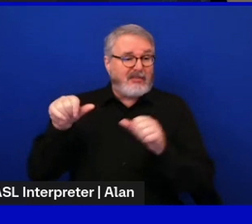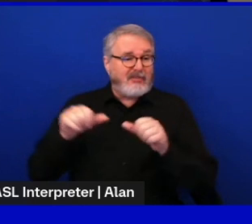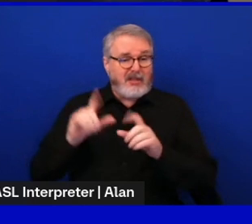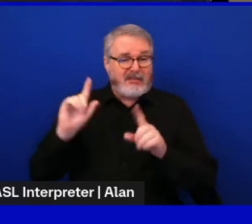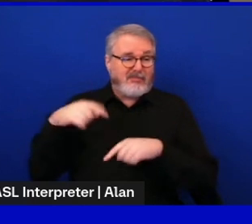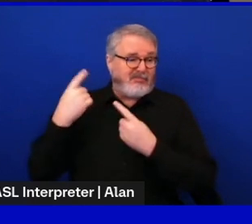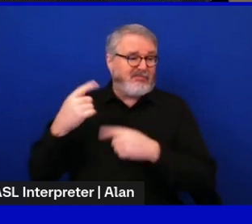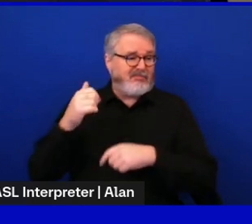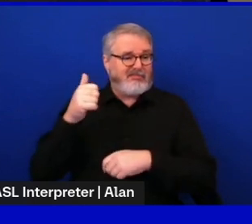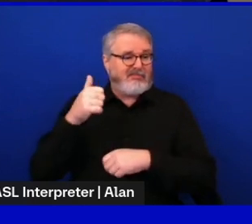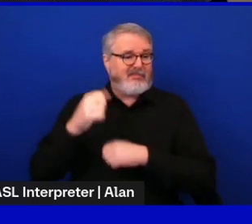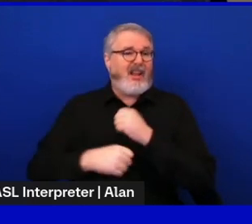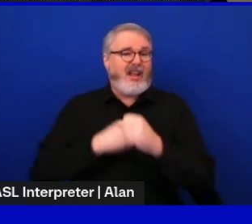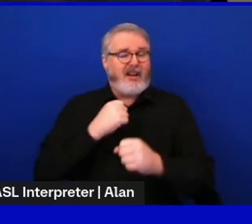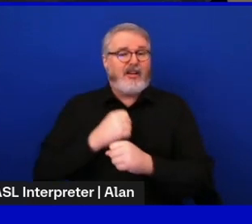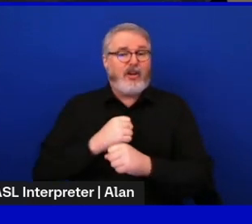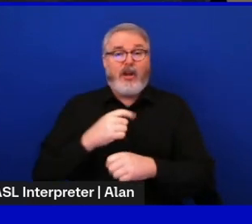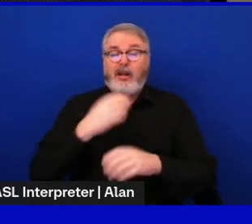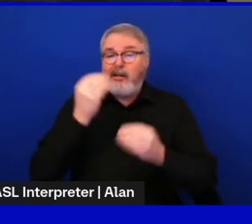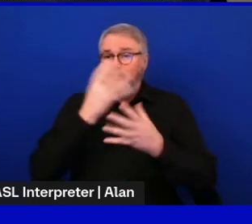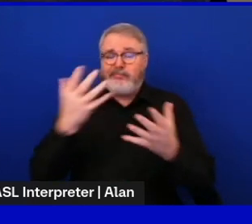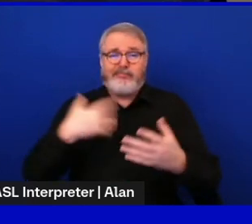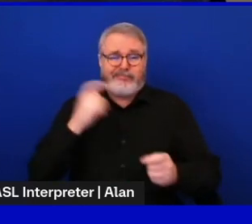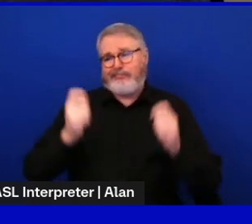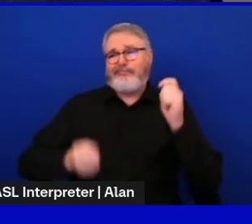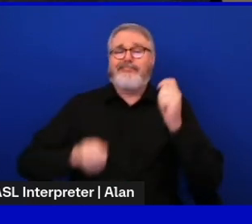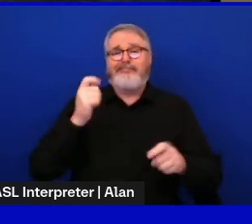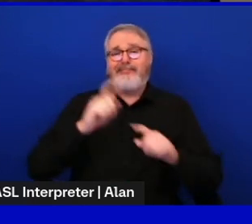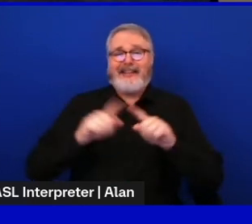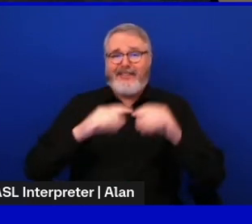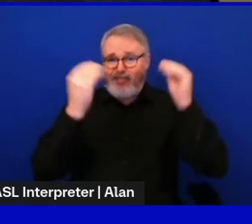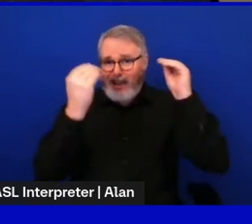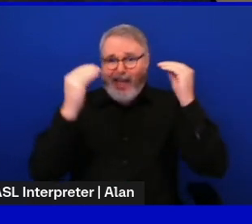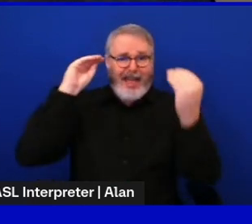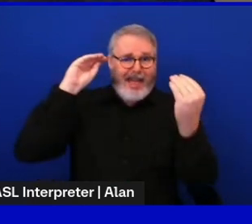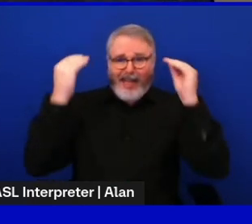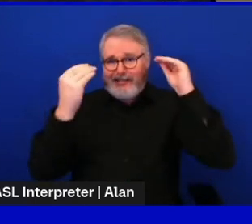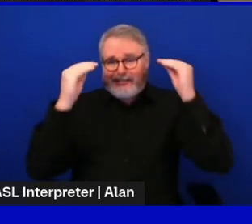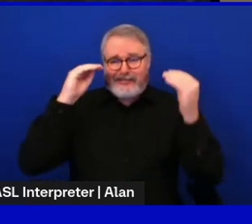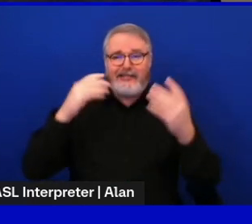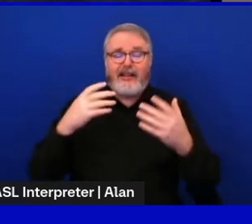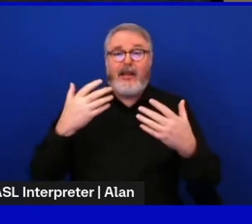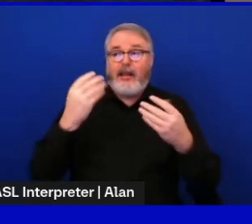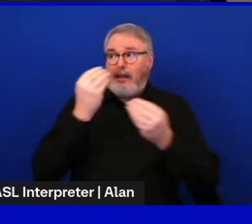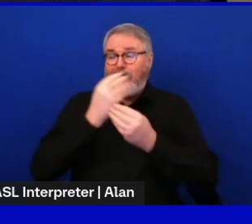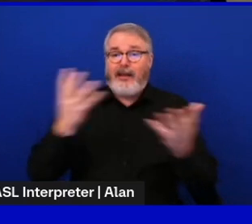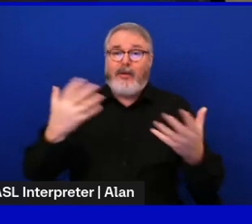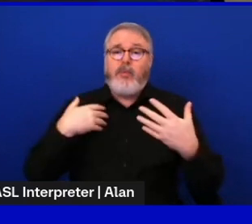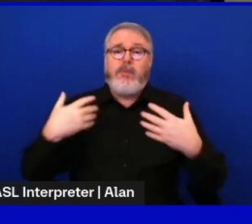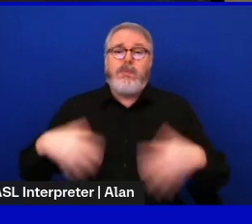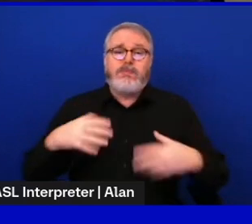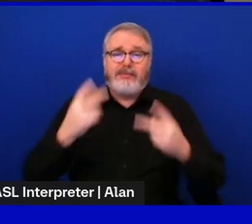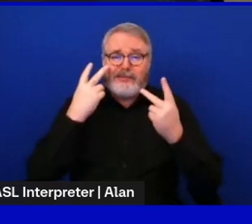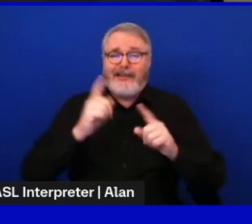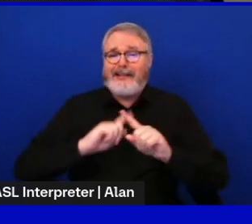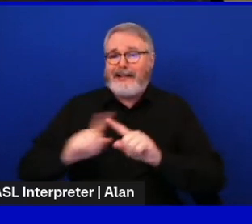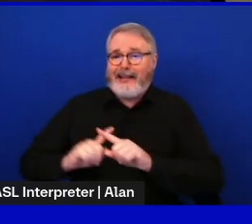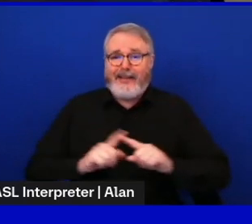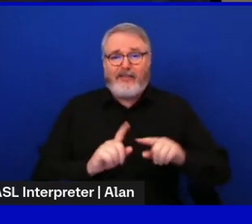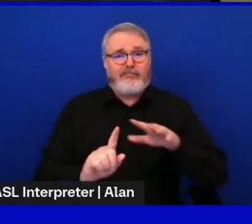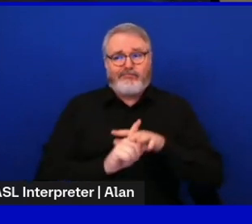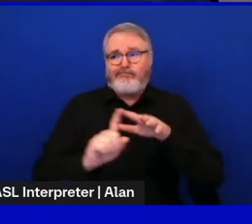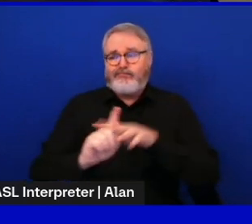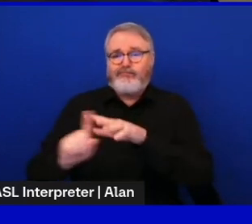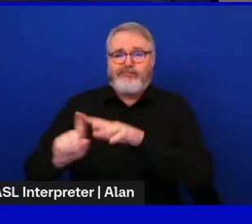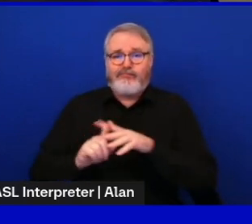years. I've been wearing different hats through my career, and I have to say I've seen different things as well. I'm a really